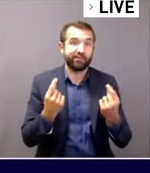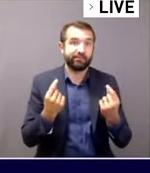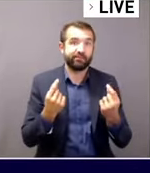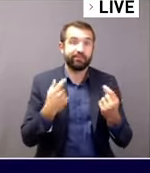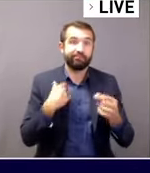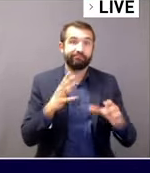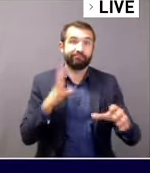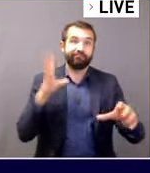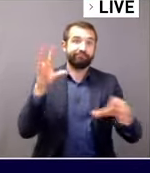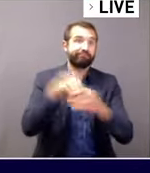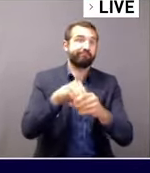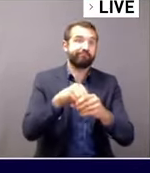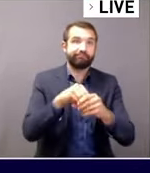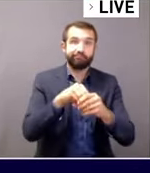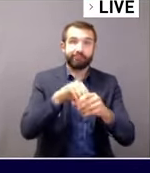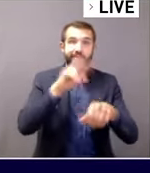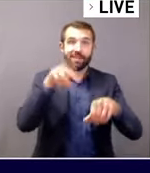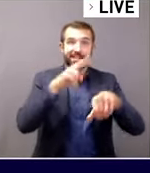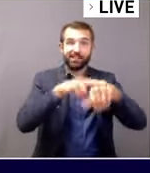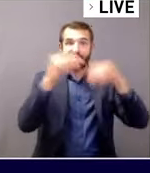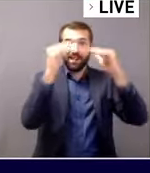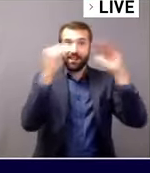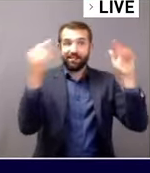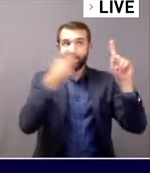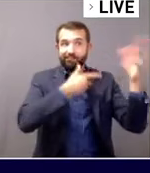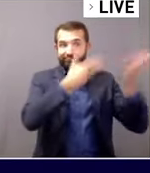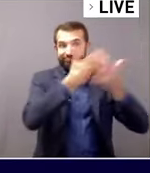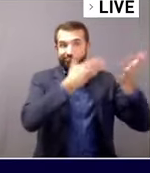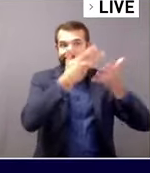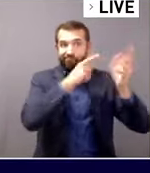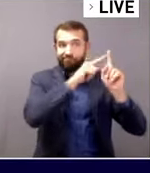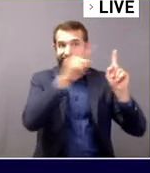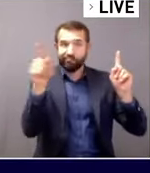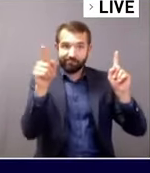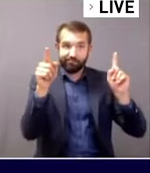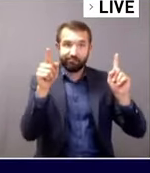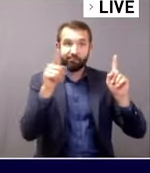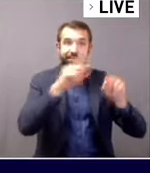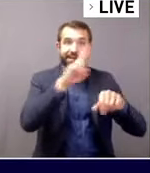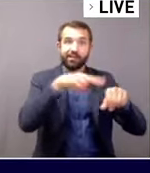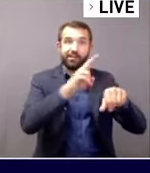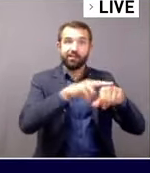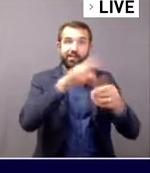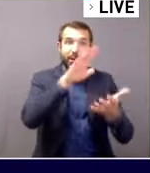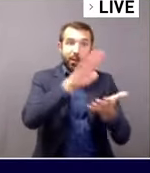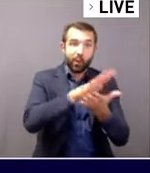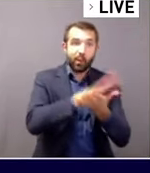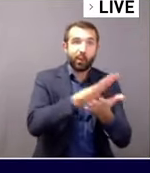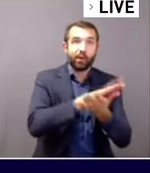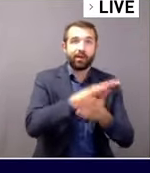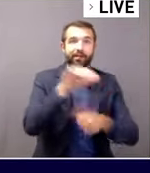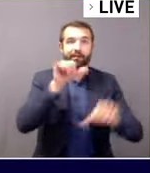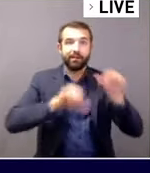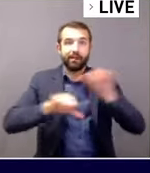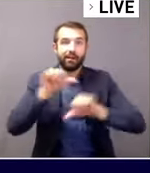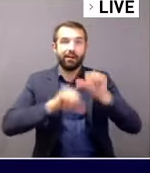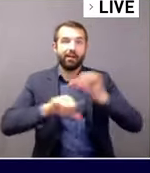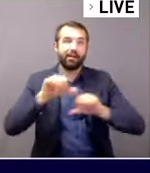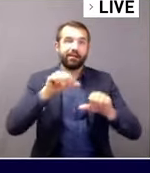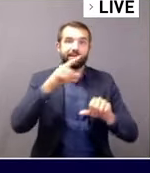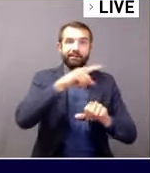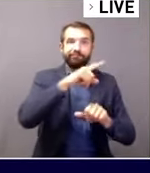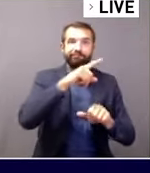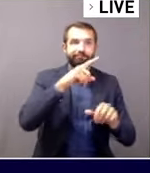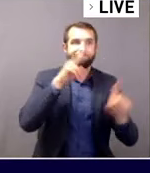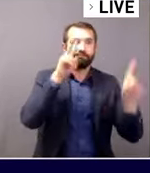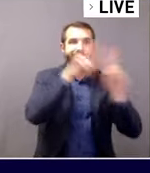national conversation that is being had via the National Academy of Science. They have been tasked with helping to